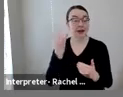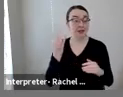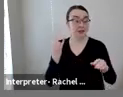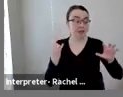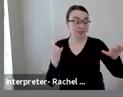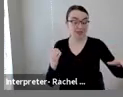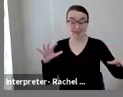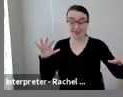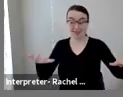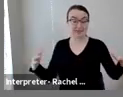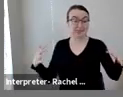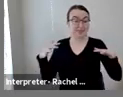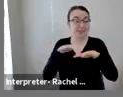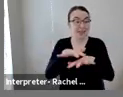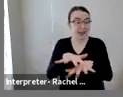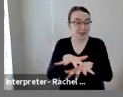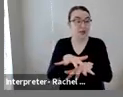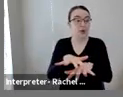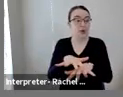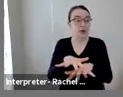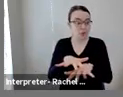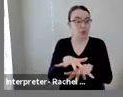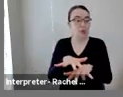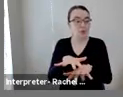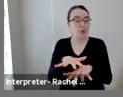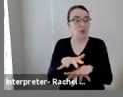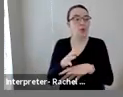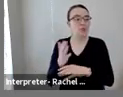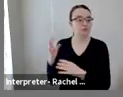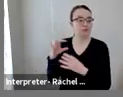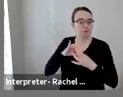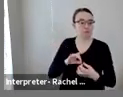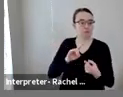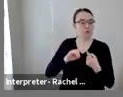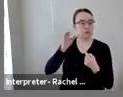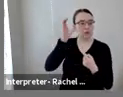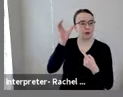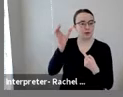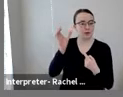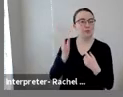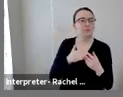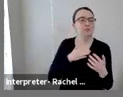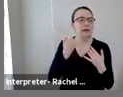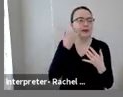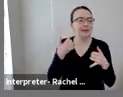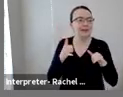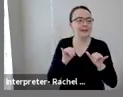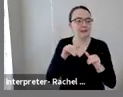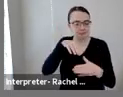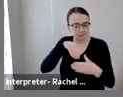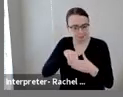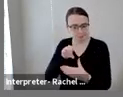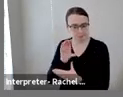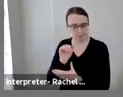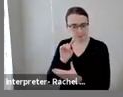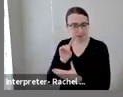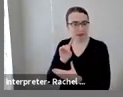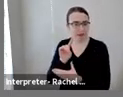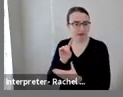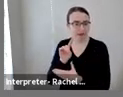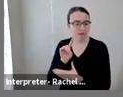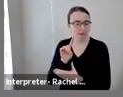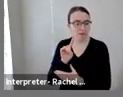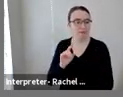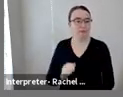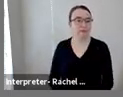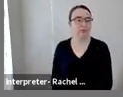worlds, it takes a step back towards concept, even though you're in CAD, right? And I guess this is kind of what, you